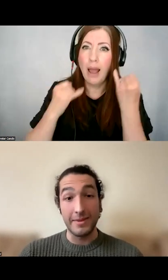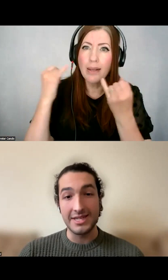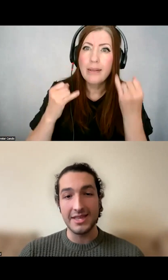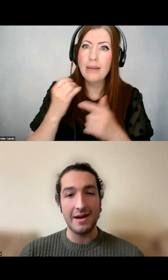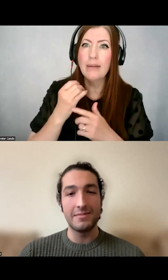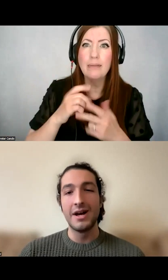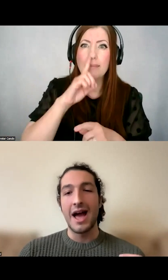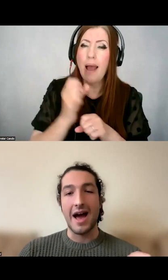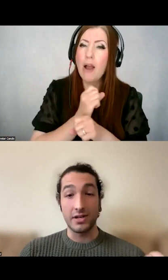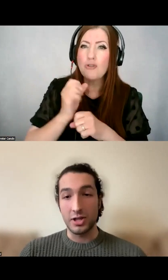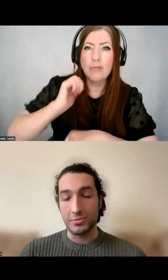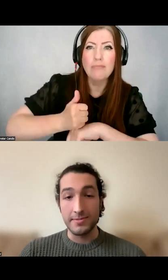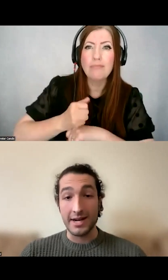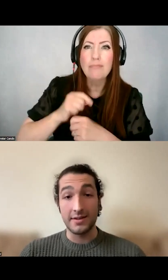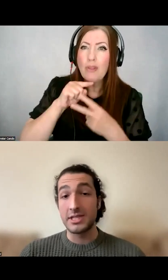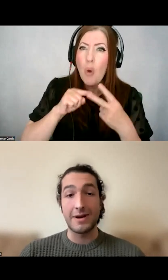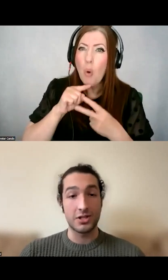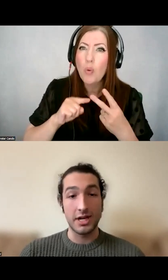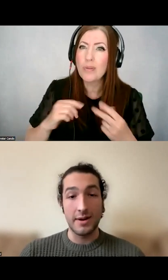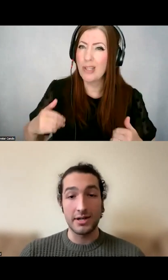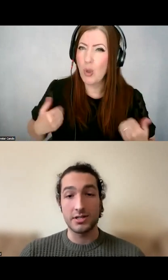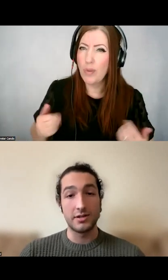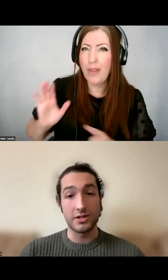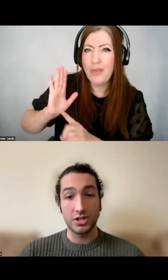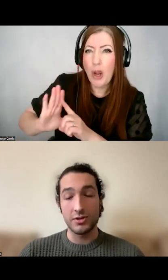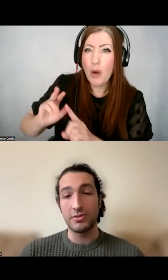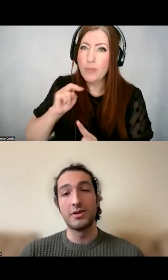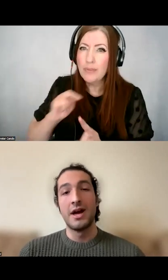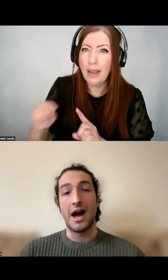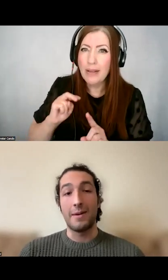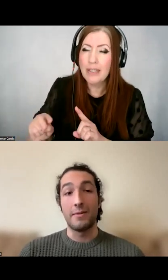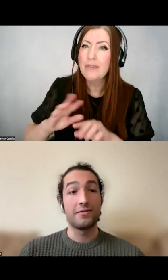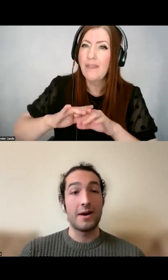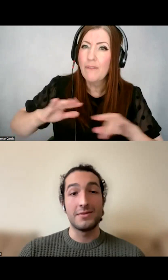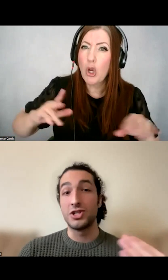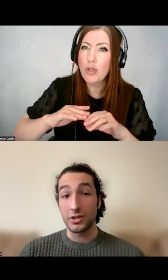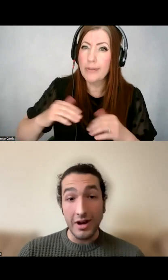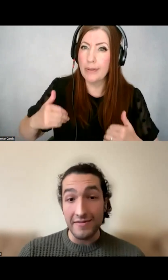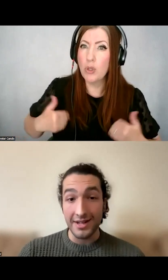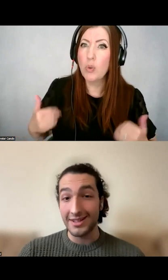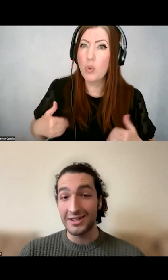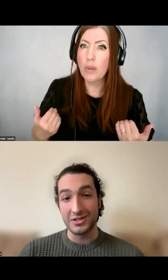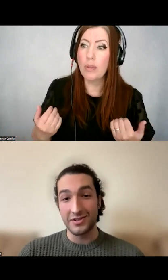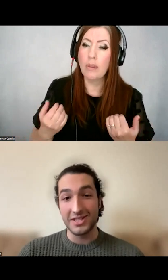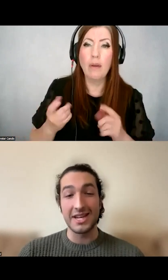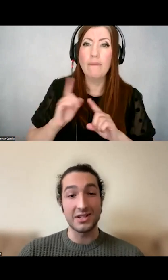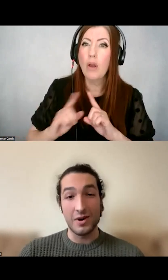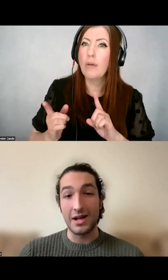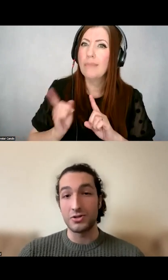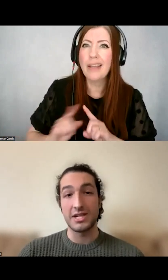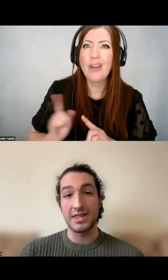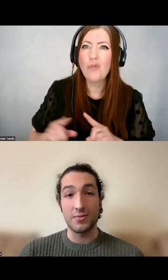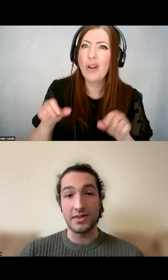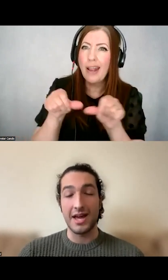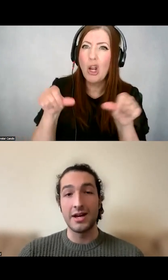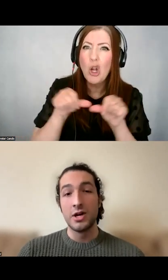actually implementing them, having youth perspectives, especially amongst diverse youth, from geographic diversity as